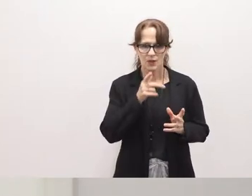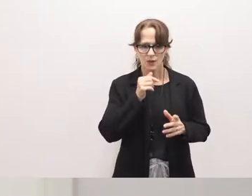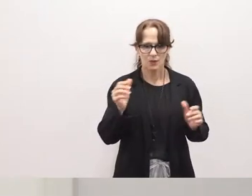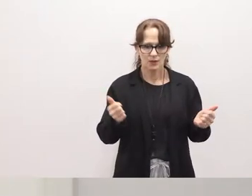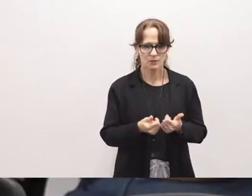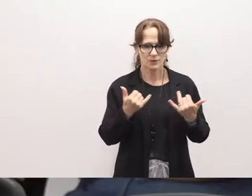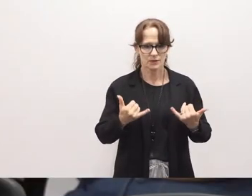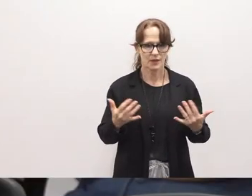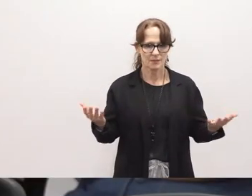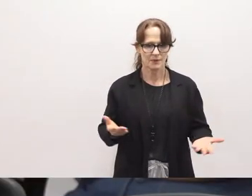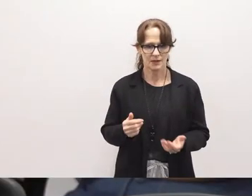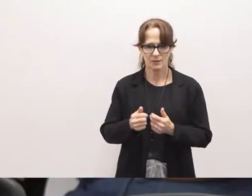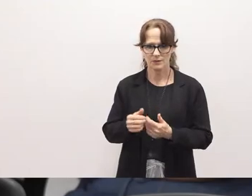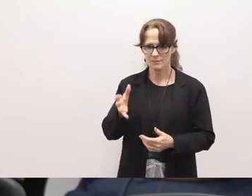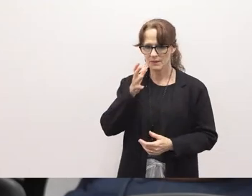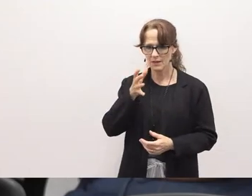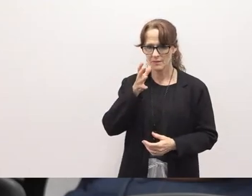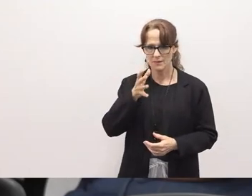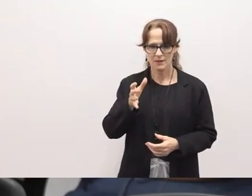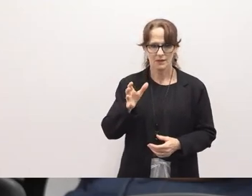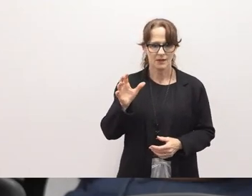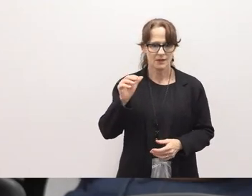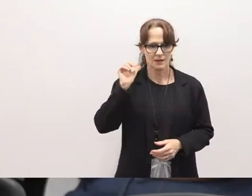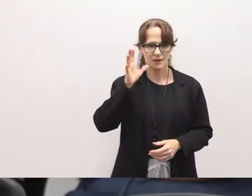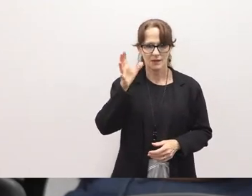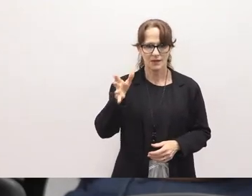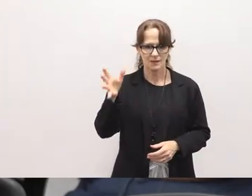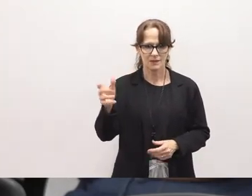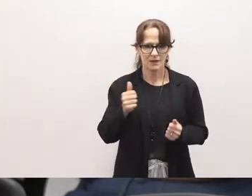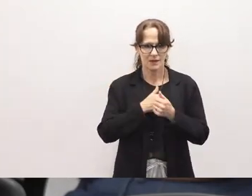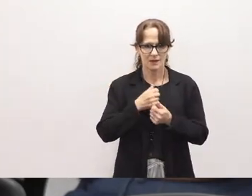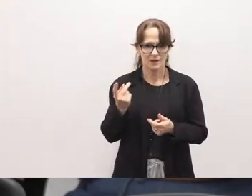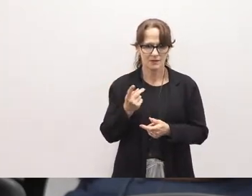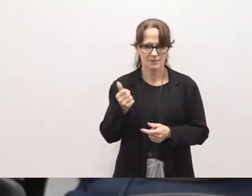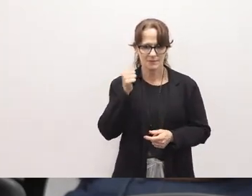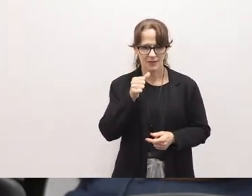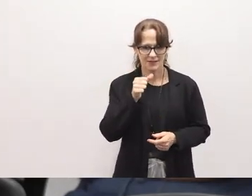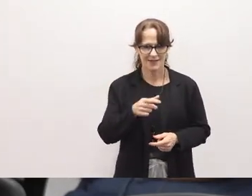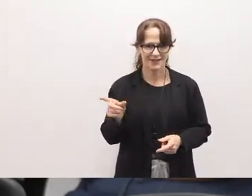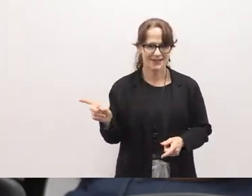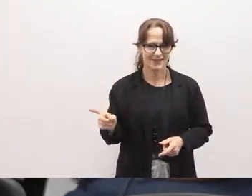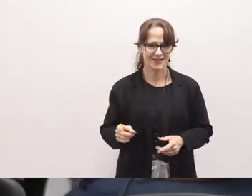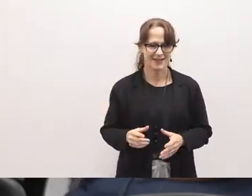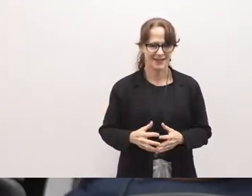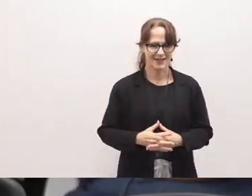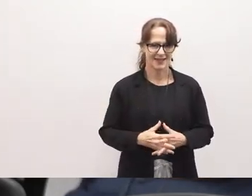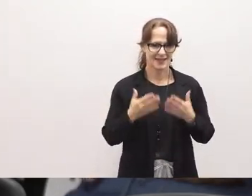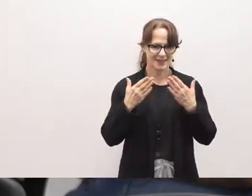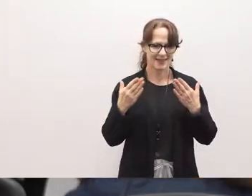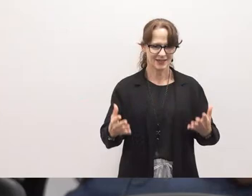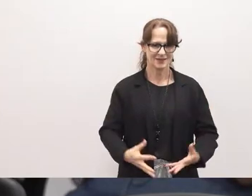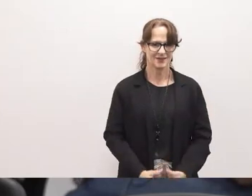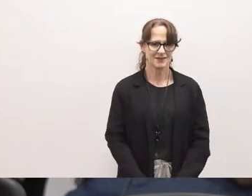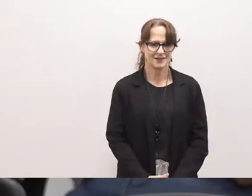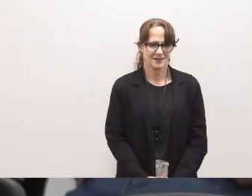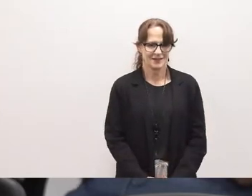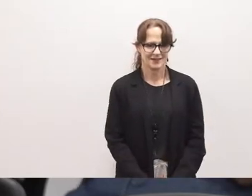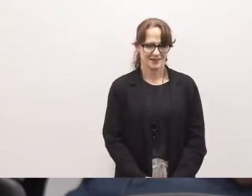Who do you have with you tonight? I am here with my mom and my abuelita. I love you guys, my girls, so thank you.